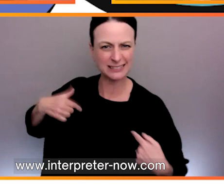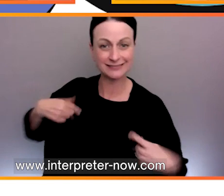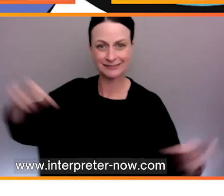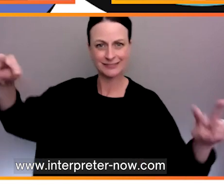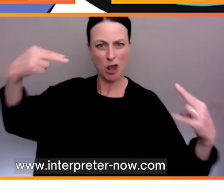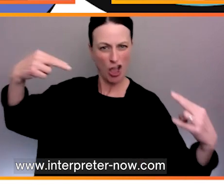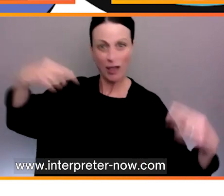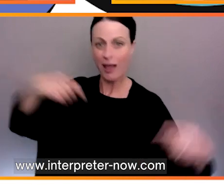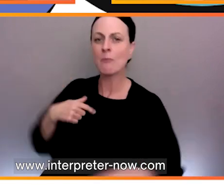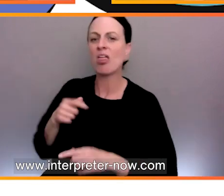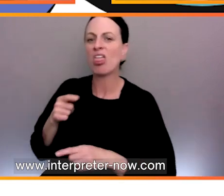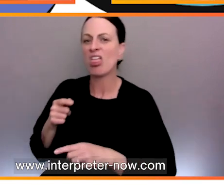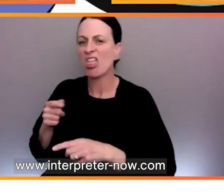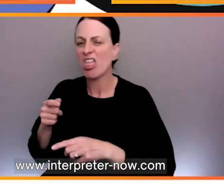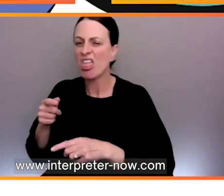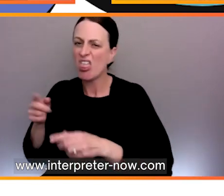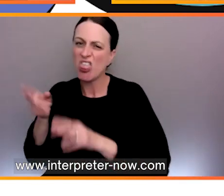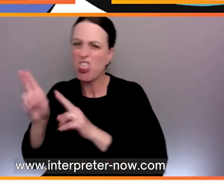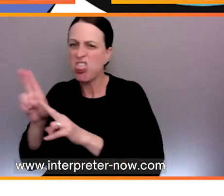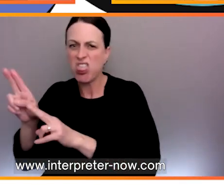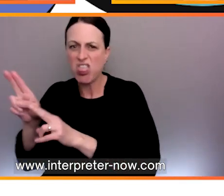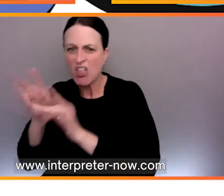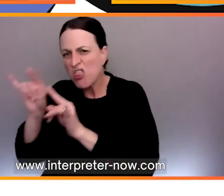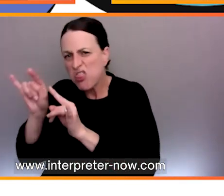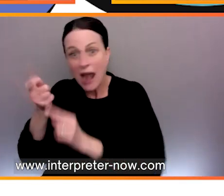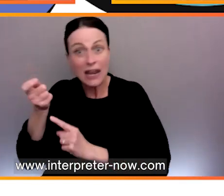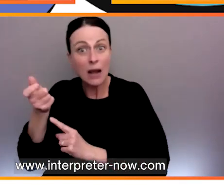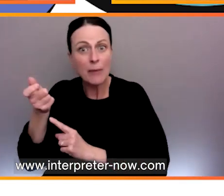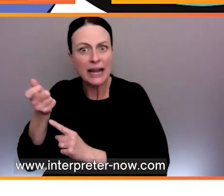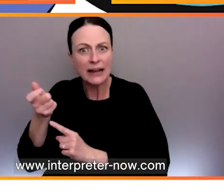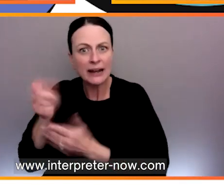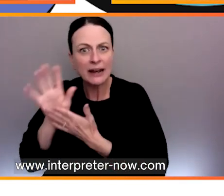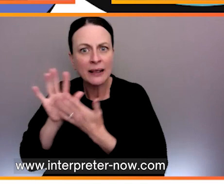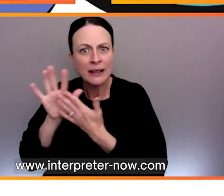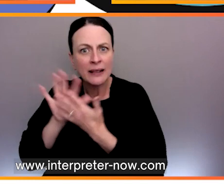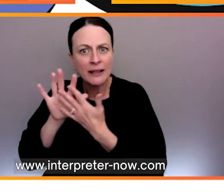And then there's this, so that's public, and then private